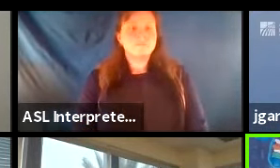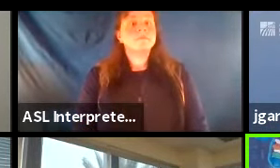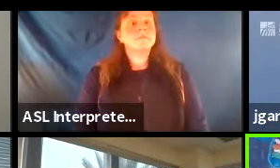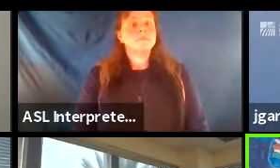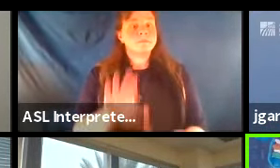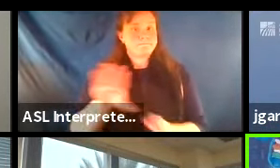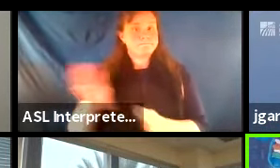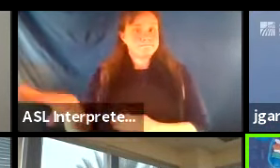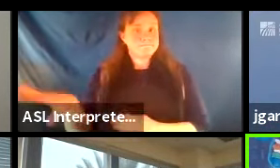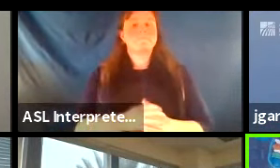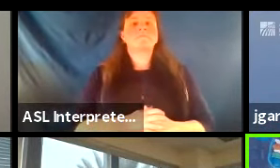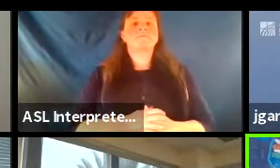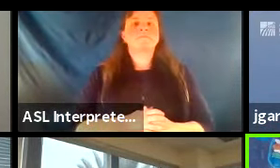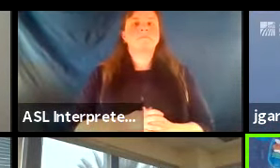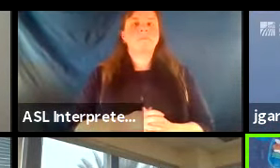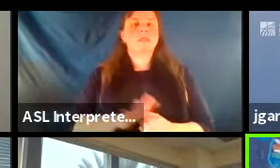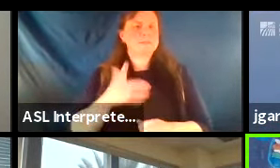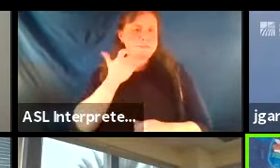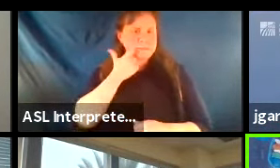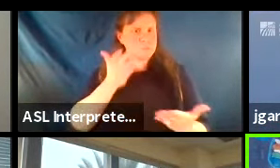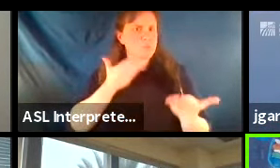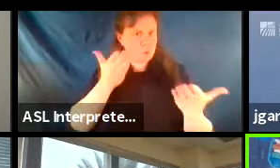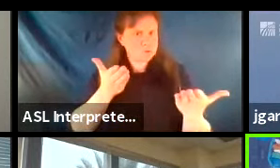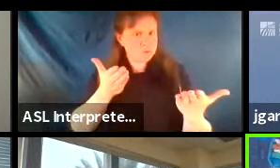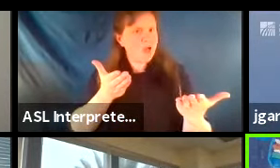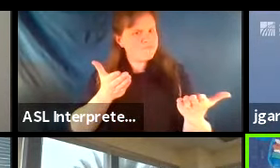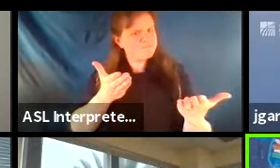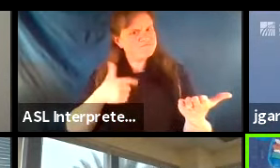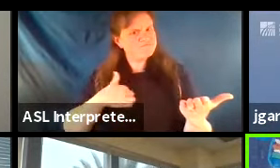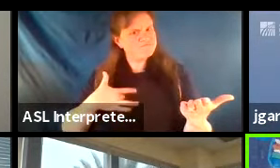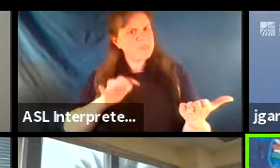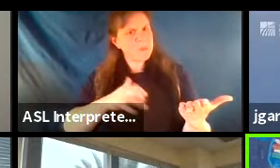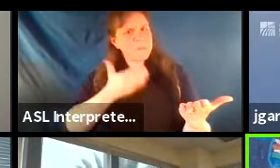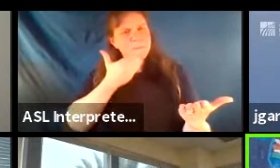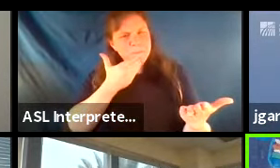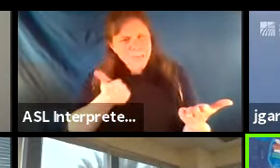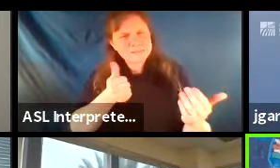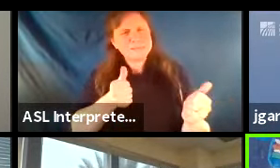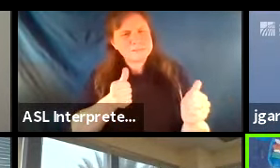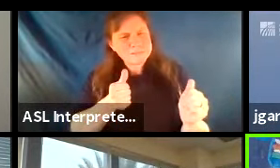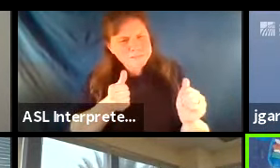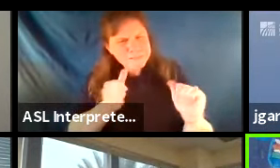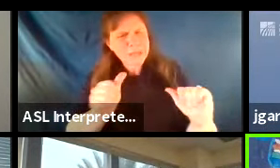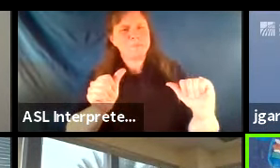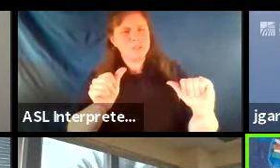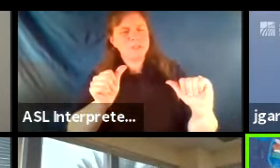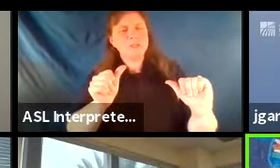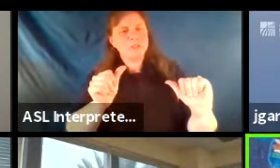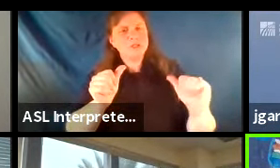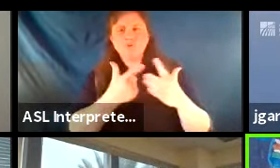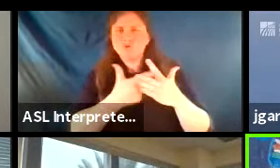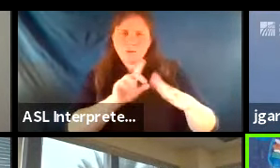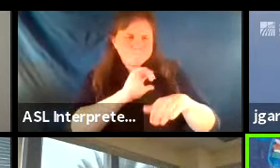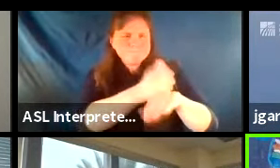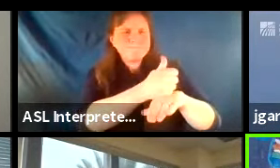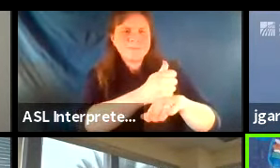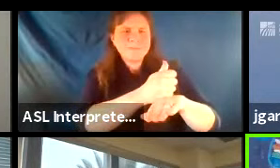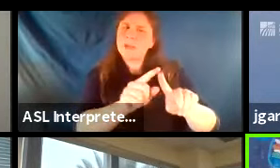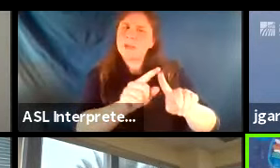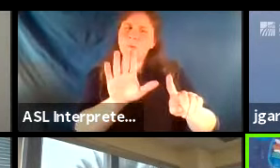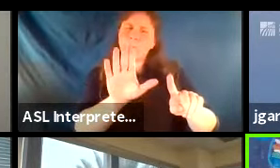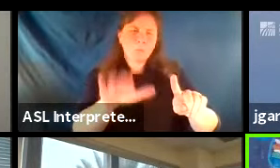presented, I think it is the best attempt to thread the needle based on the science. It's very complicated. It's